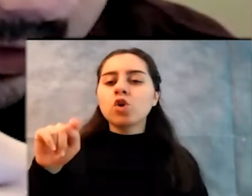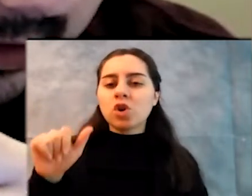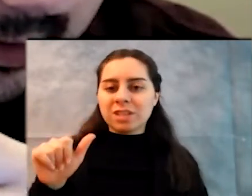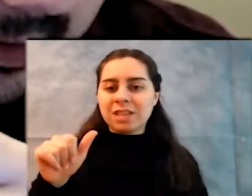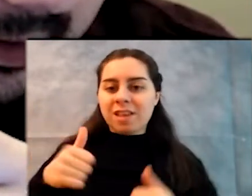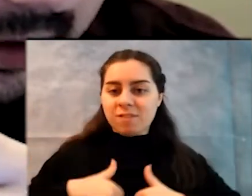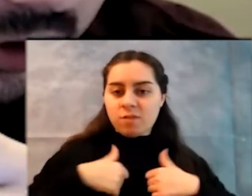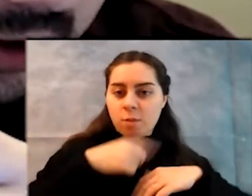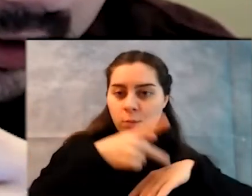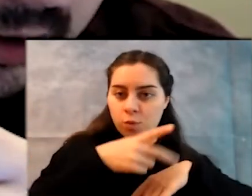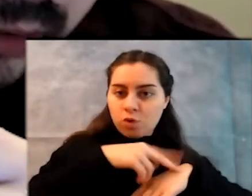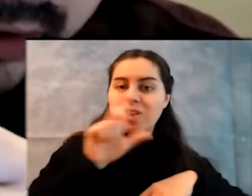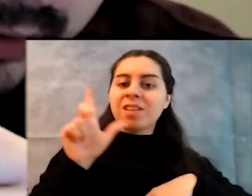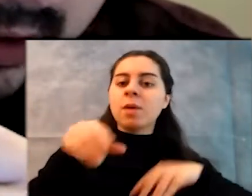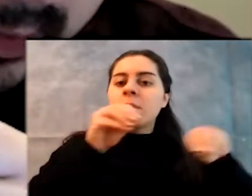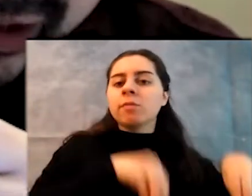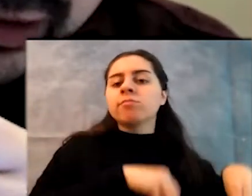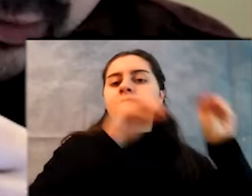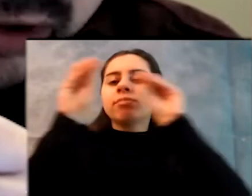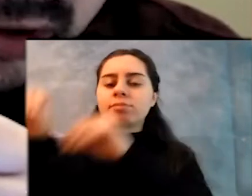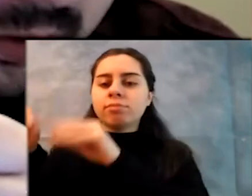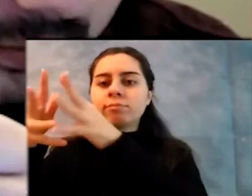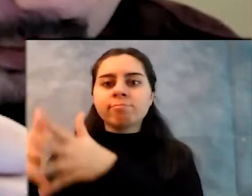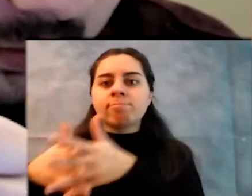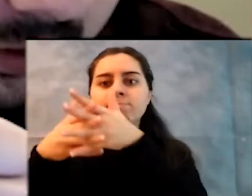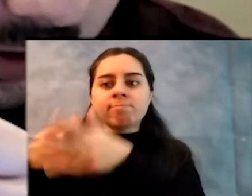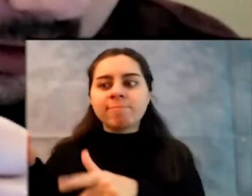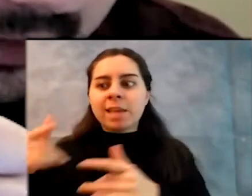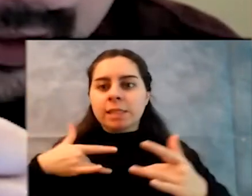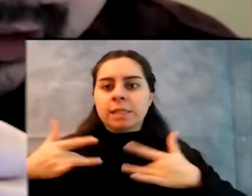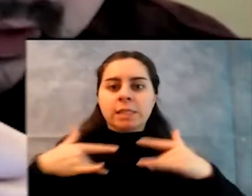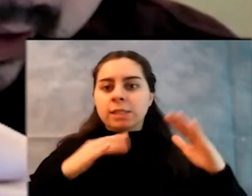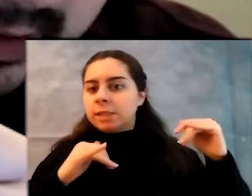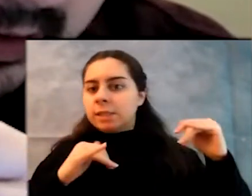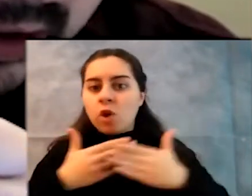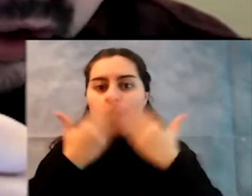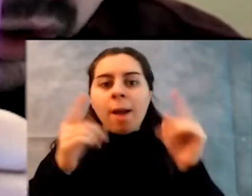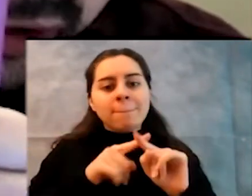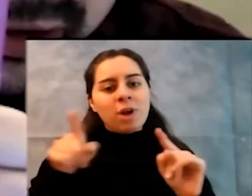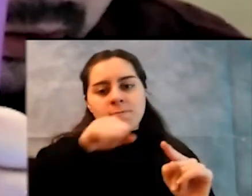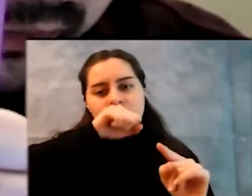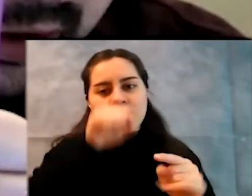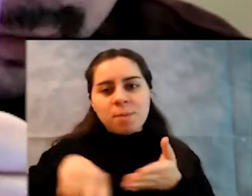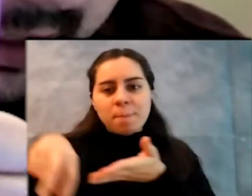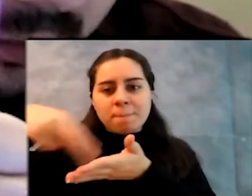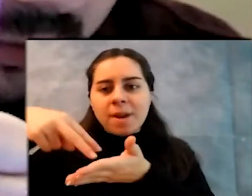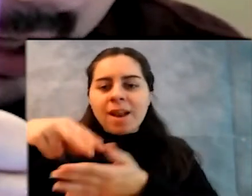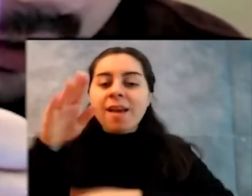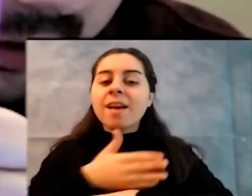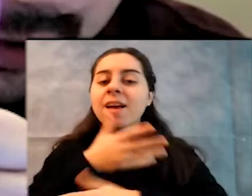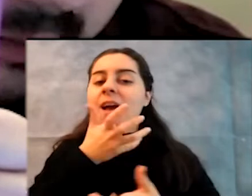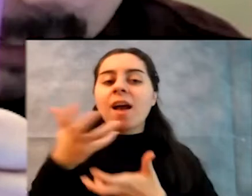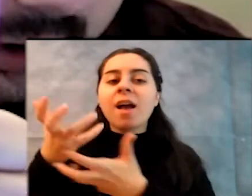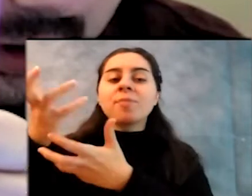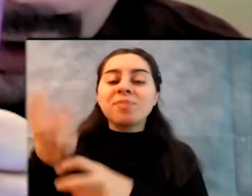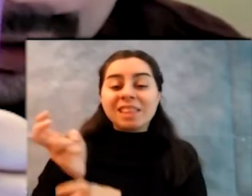United States, she didn't know what to expect, but she knew she loved to sing and dance. Working to overcome the language